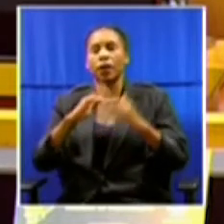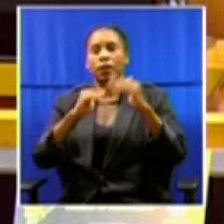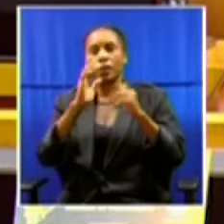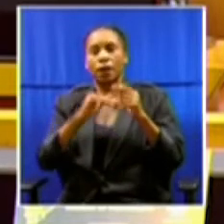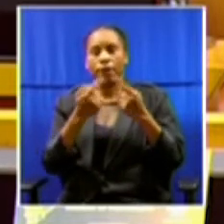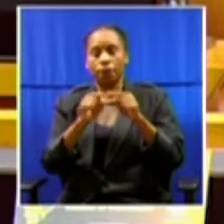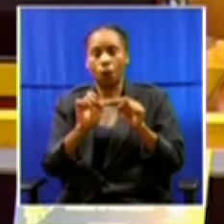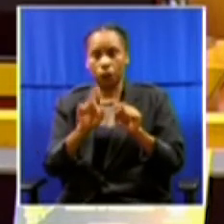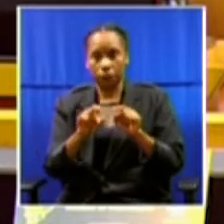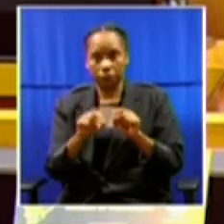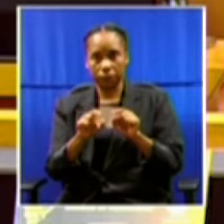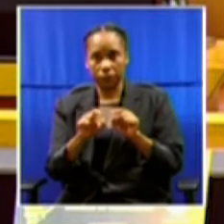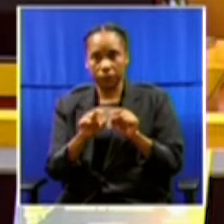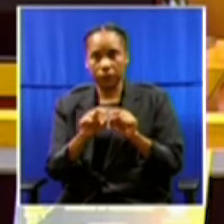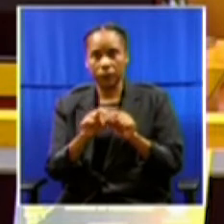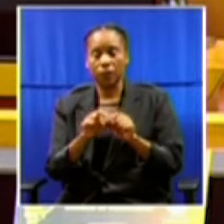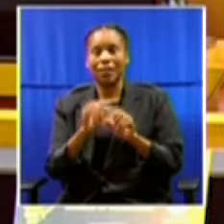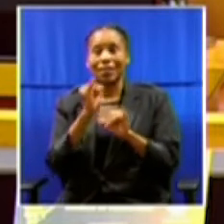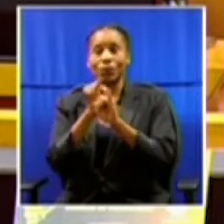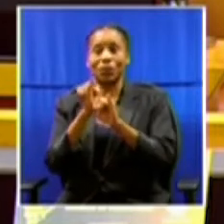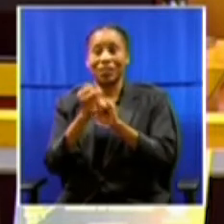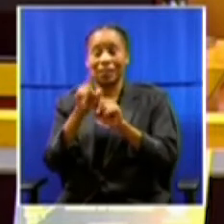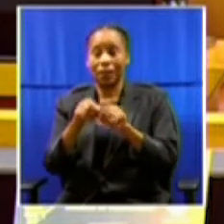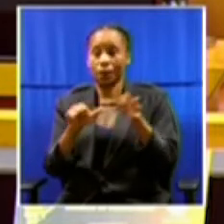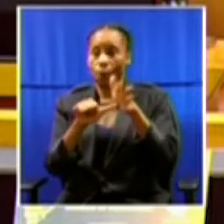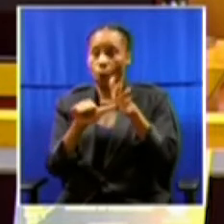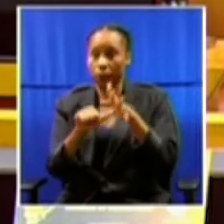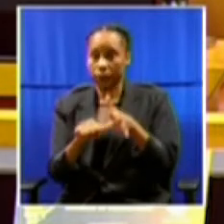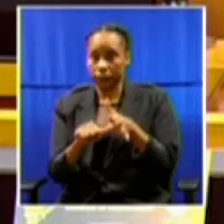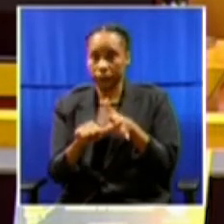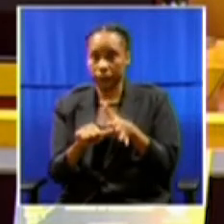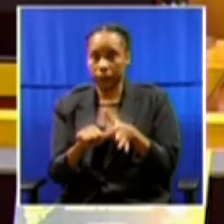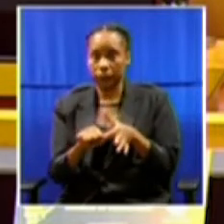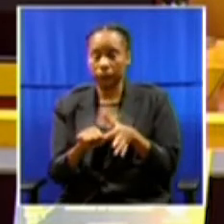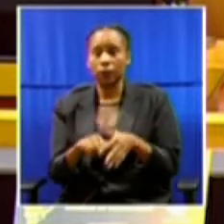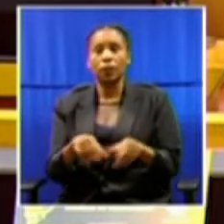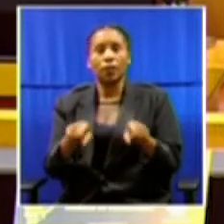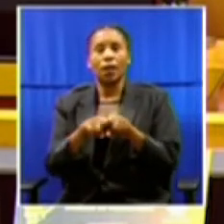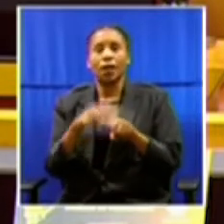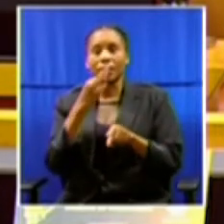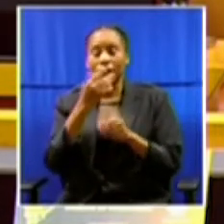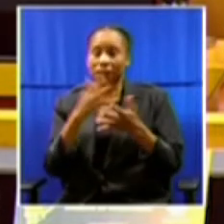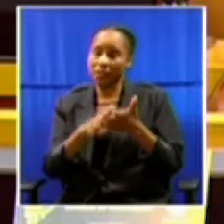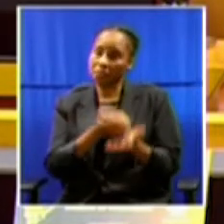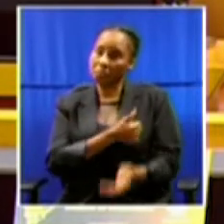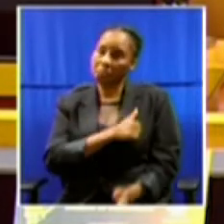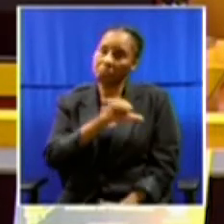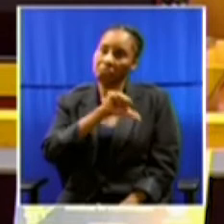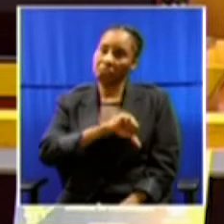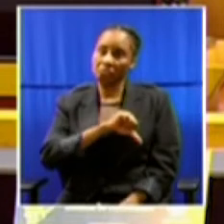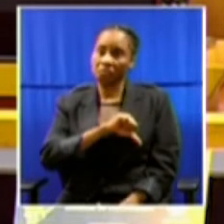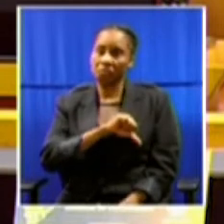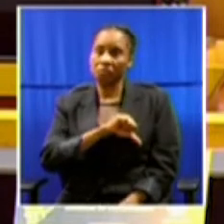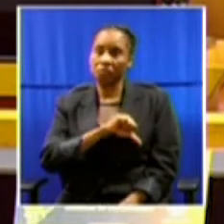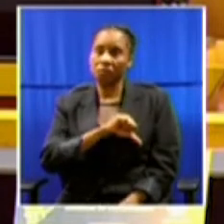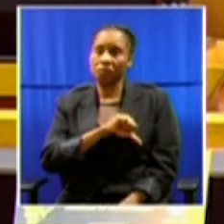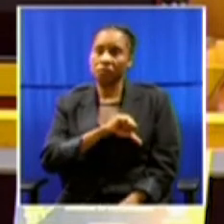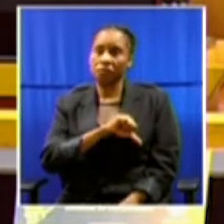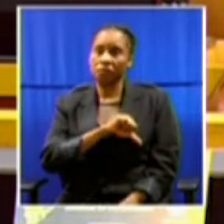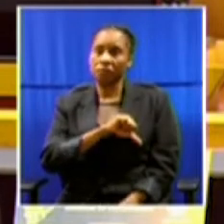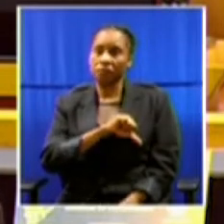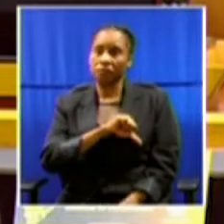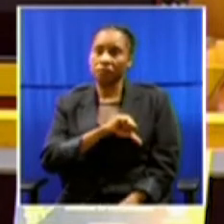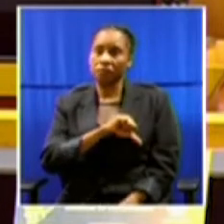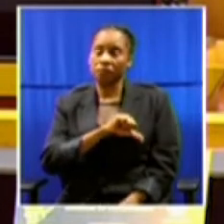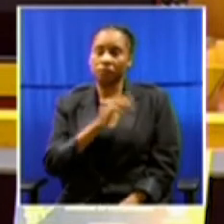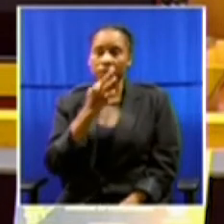august institution. It is, like we have said, it's very unfortunate that it has taken considerable time